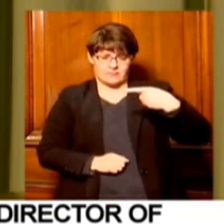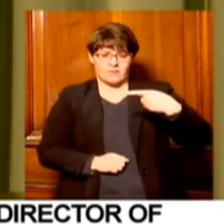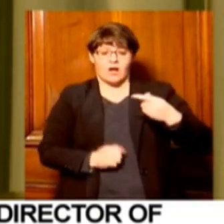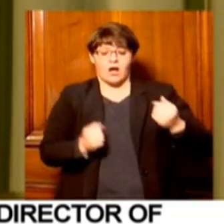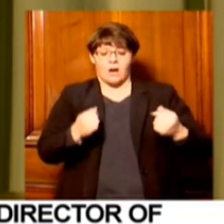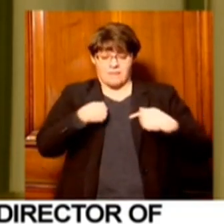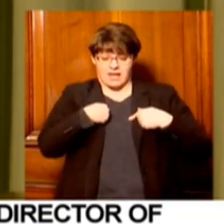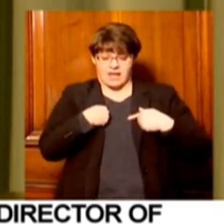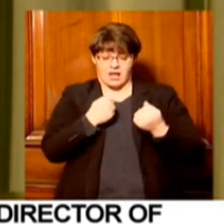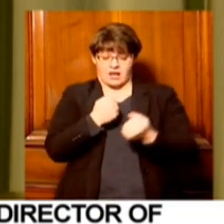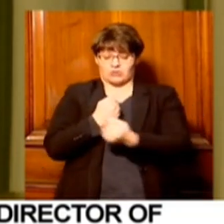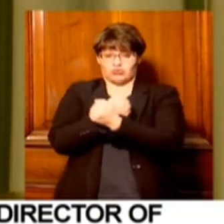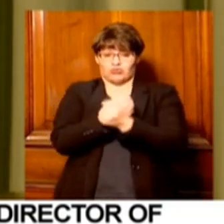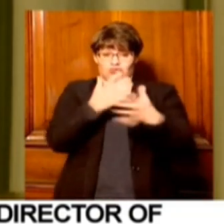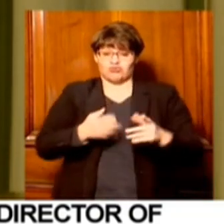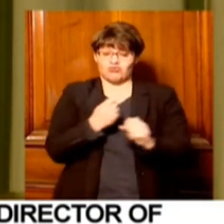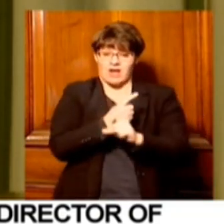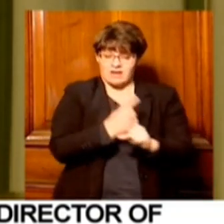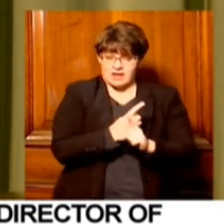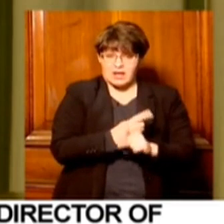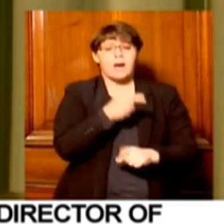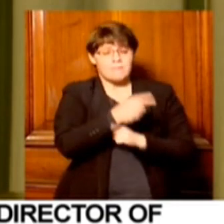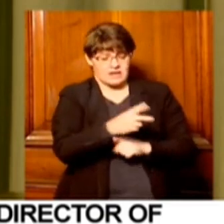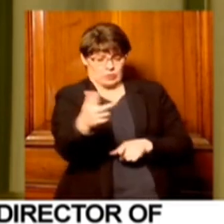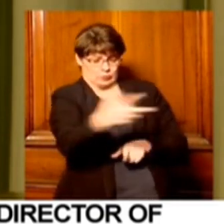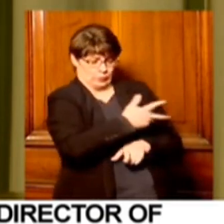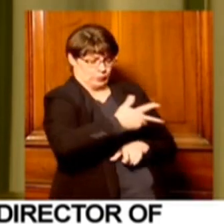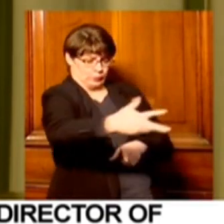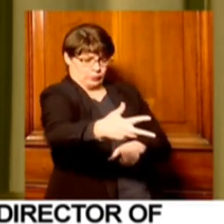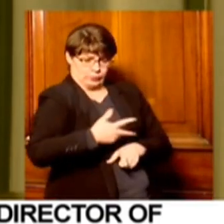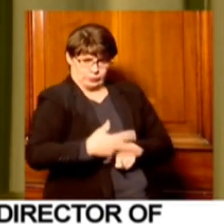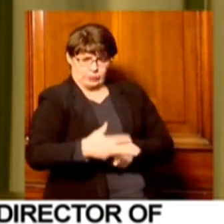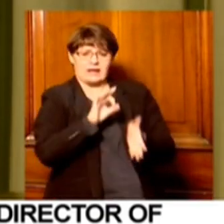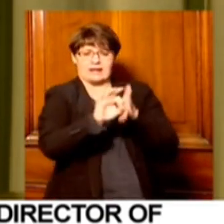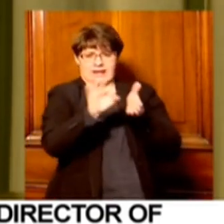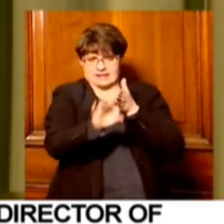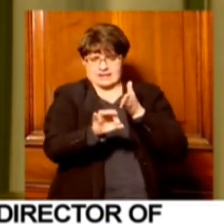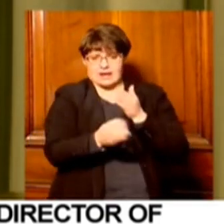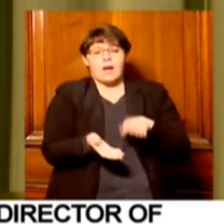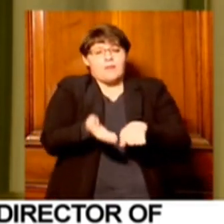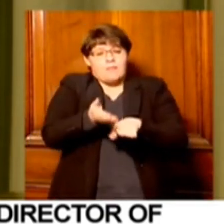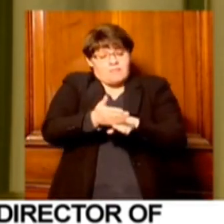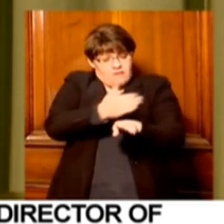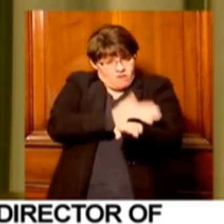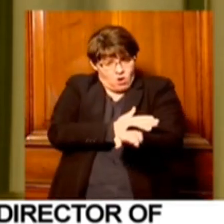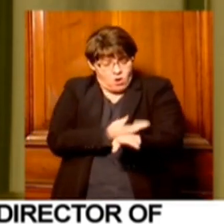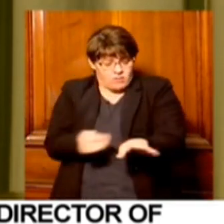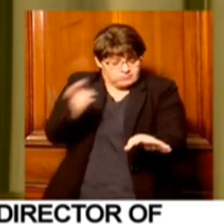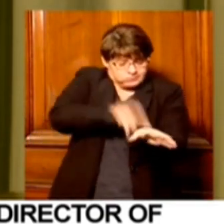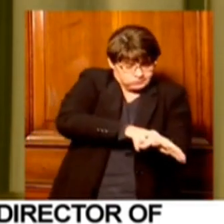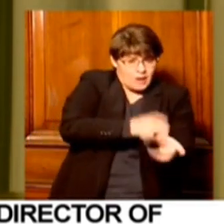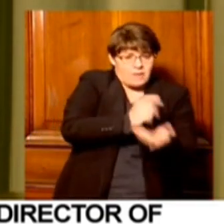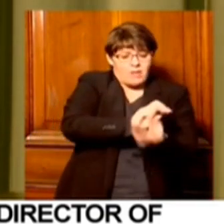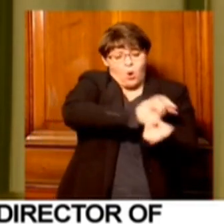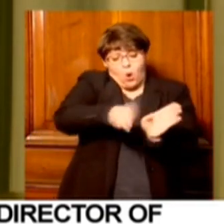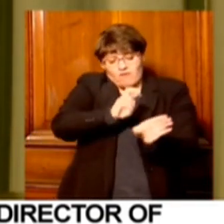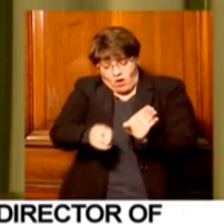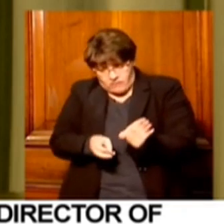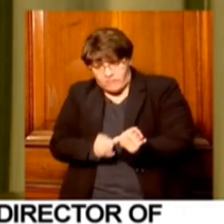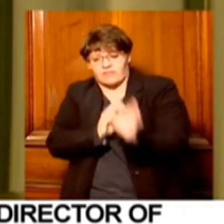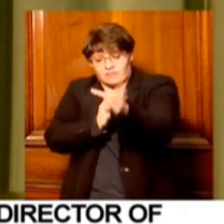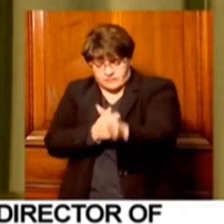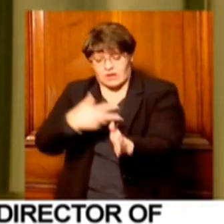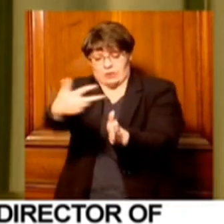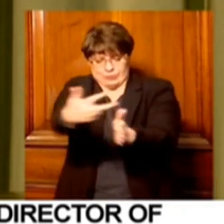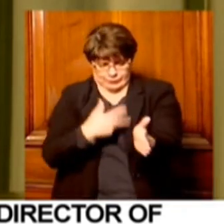must ensure that public transport vehicles are sanitized before picking up and after dropping off